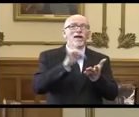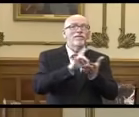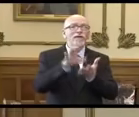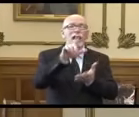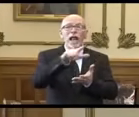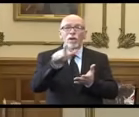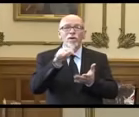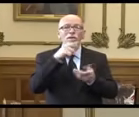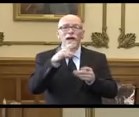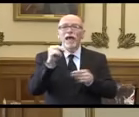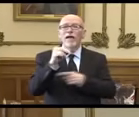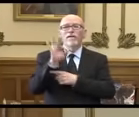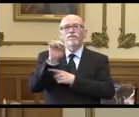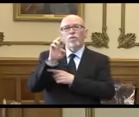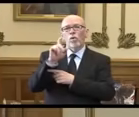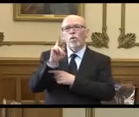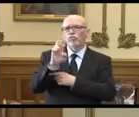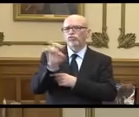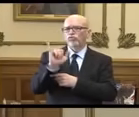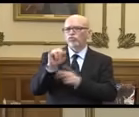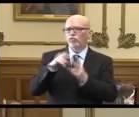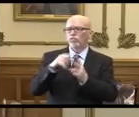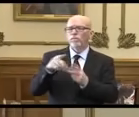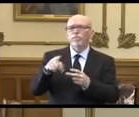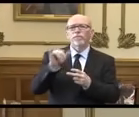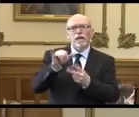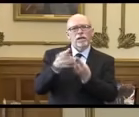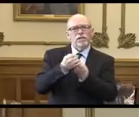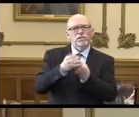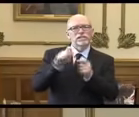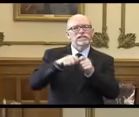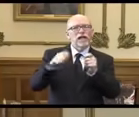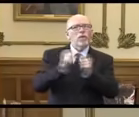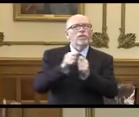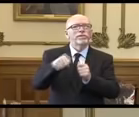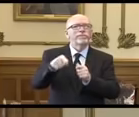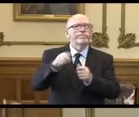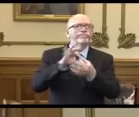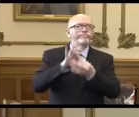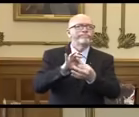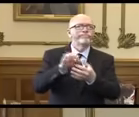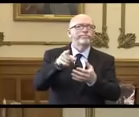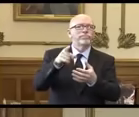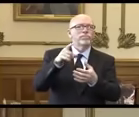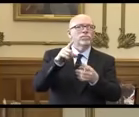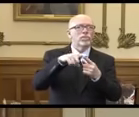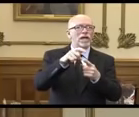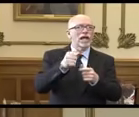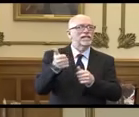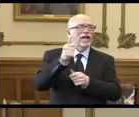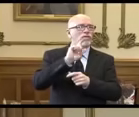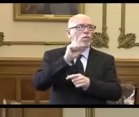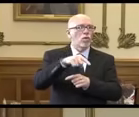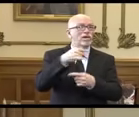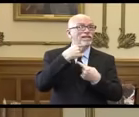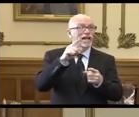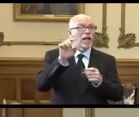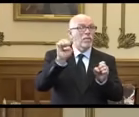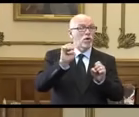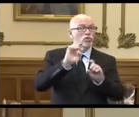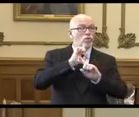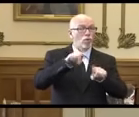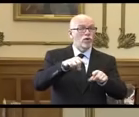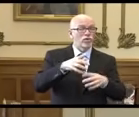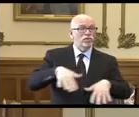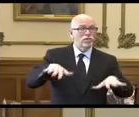also on foreclosures is tied to the renewal date of the executive order that declared the emergency.